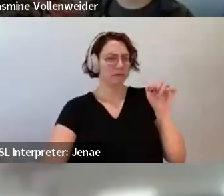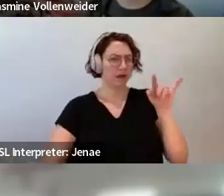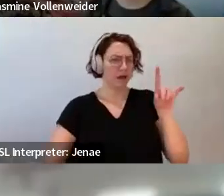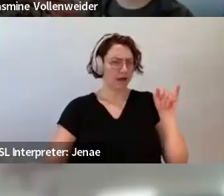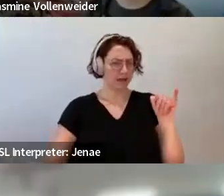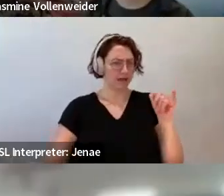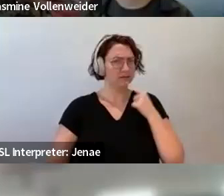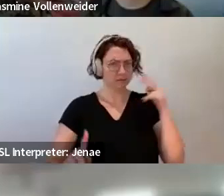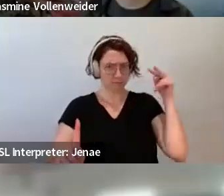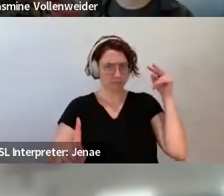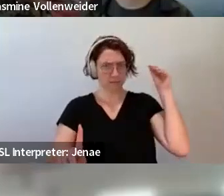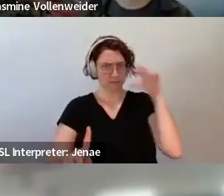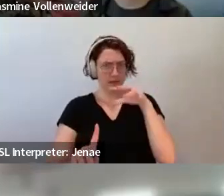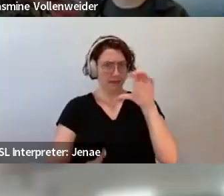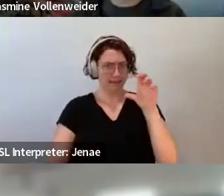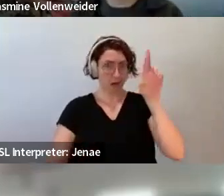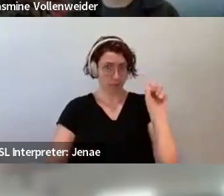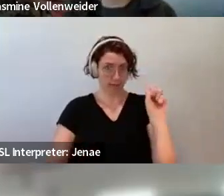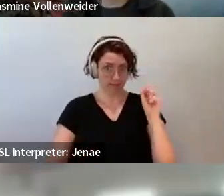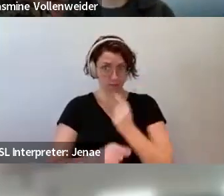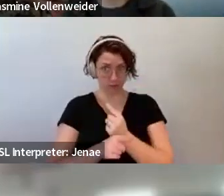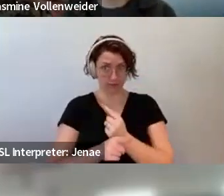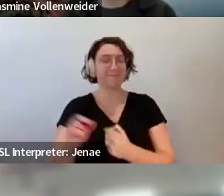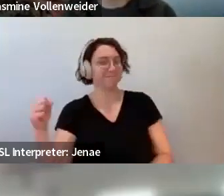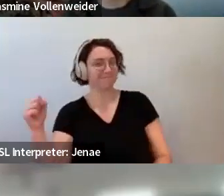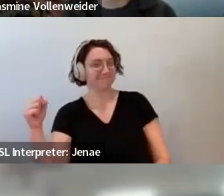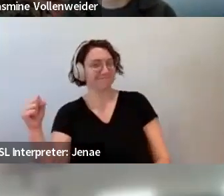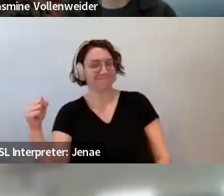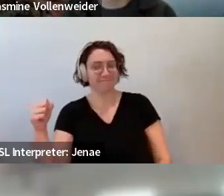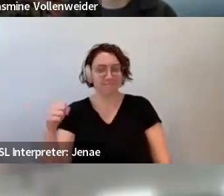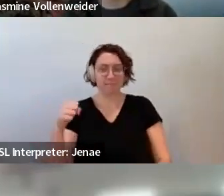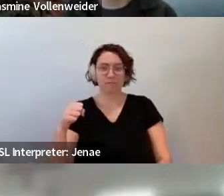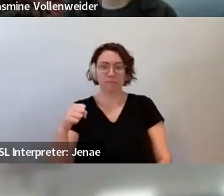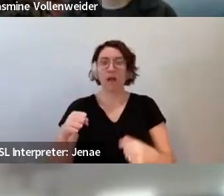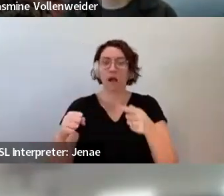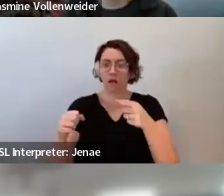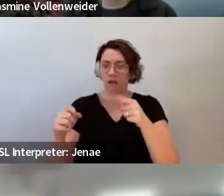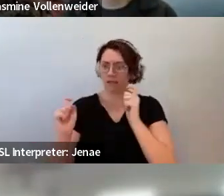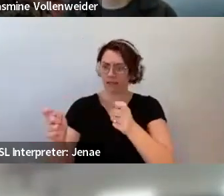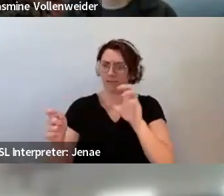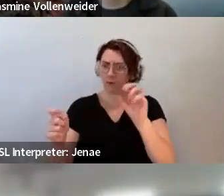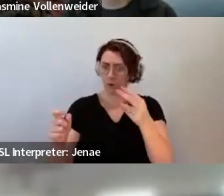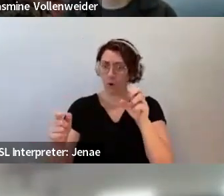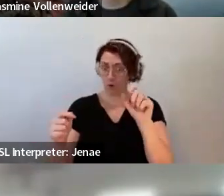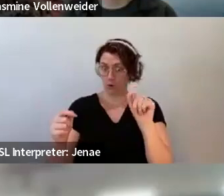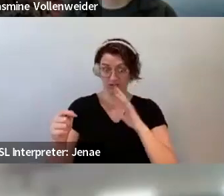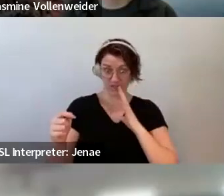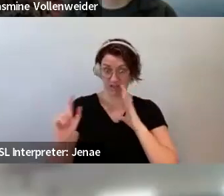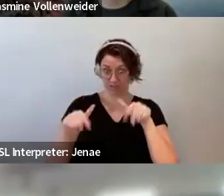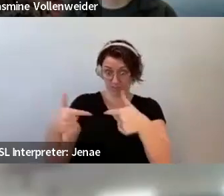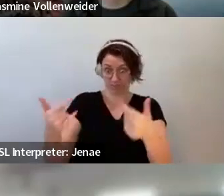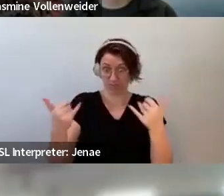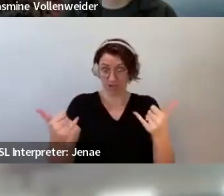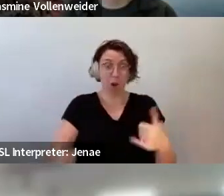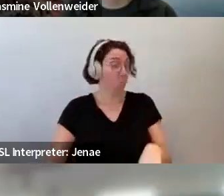for CRS. Is that correct? Yes. Are you cool? I made you a co-host. Are you cool if I have you on right now? Yeah, of